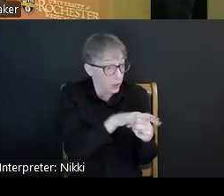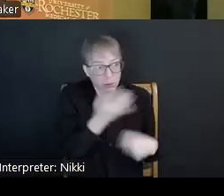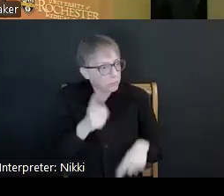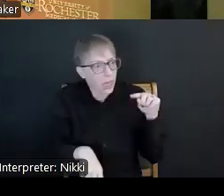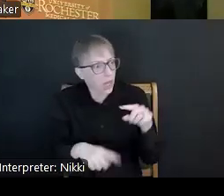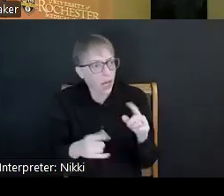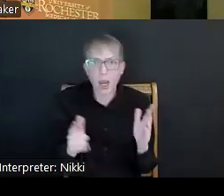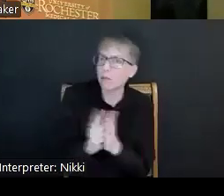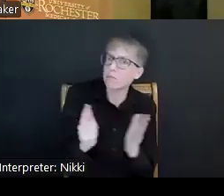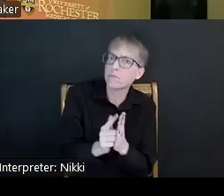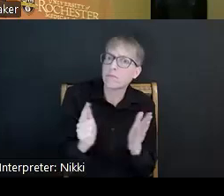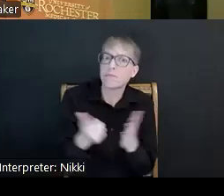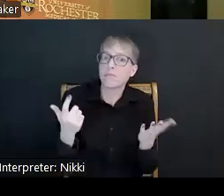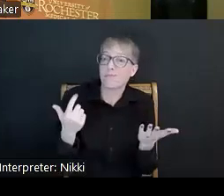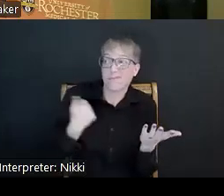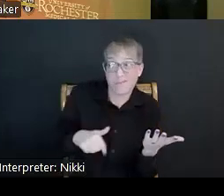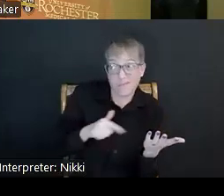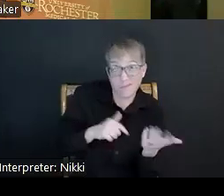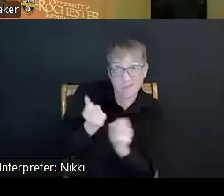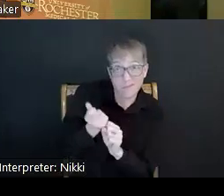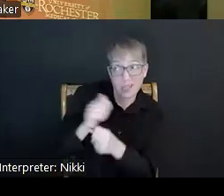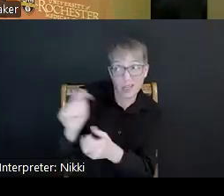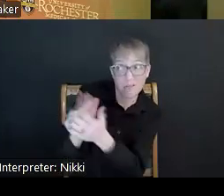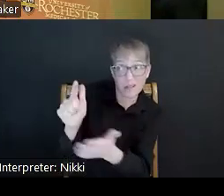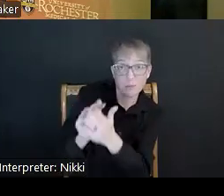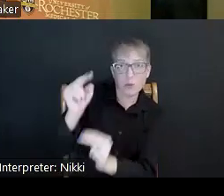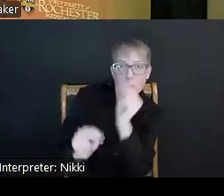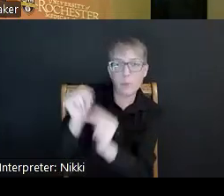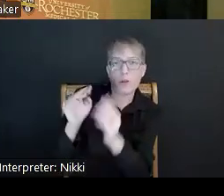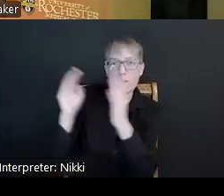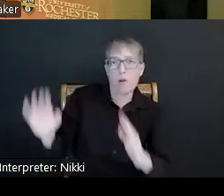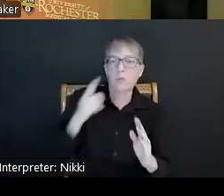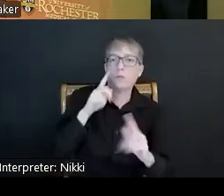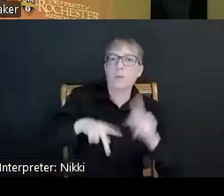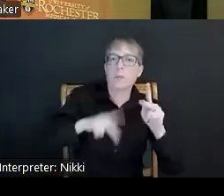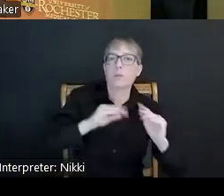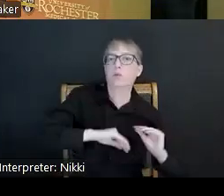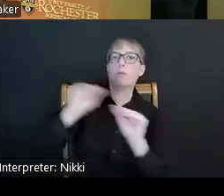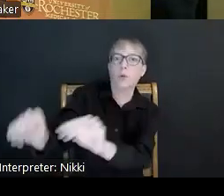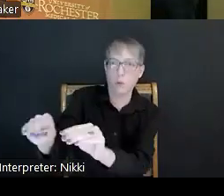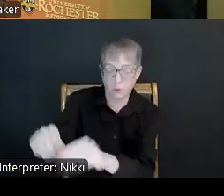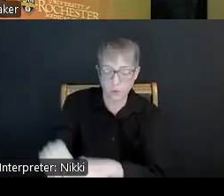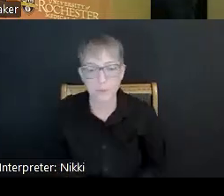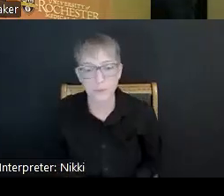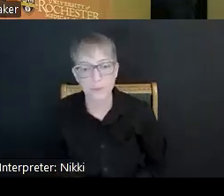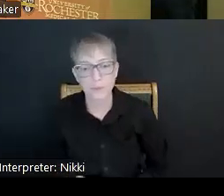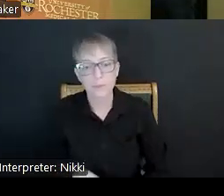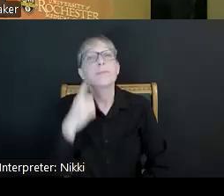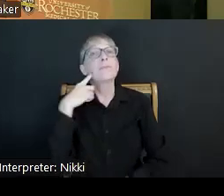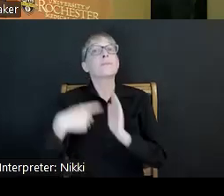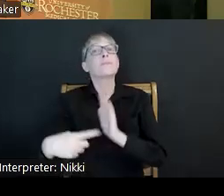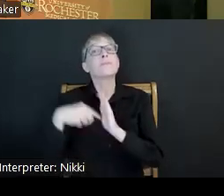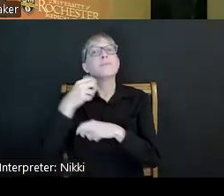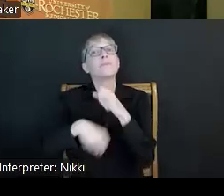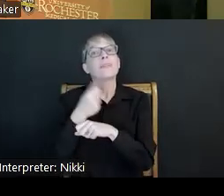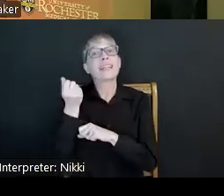almost impossible to build homes that people could actually transition into. So for example, in 1950, my grandfather, who's white,